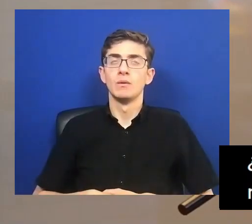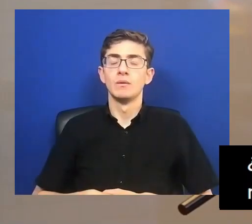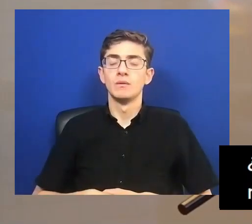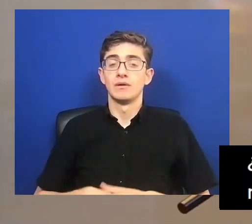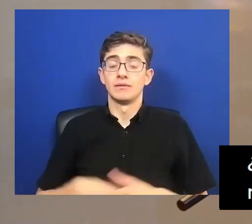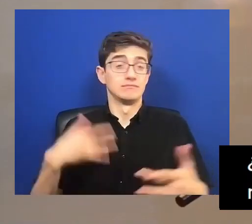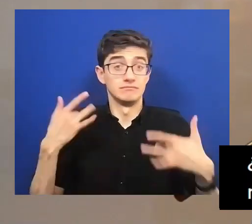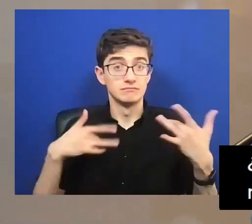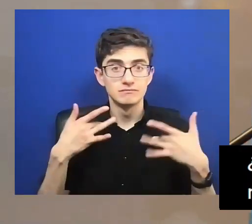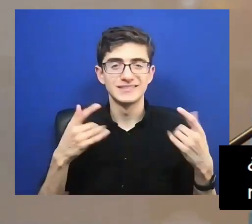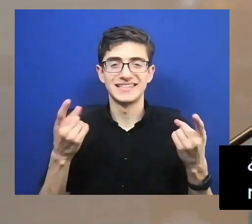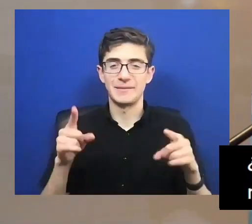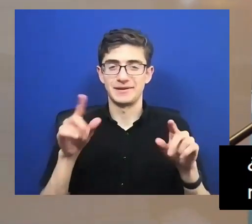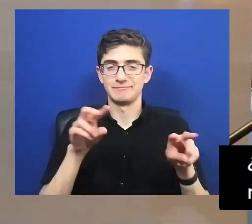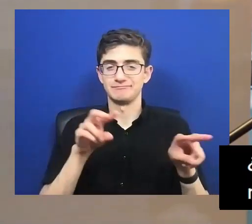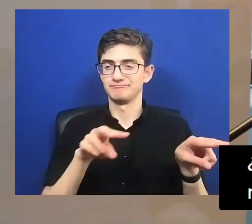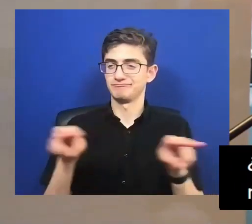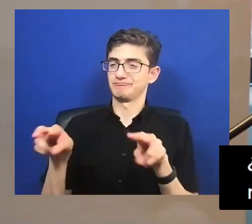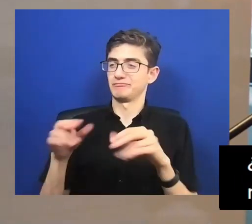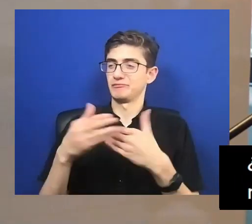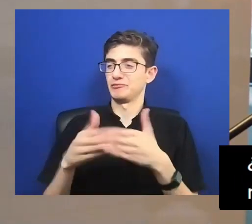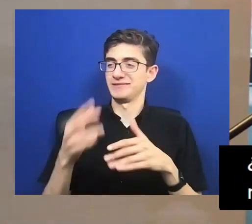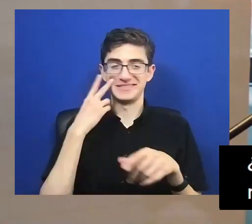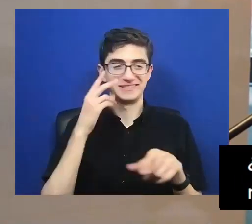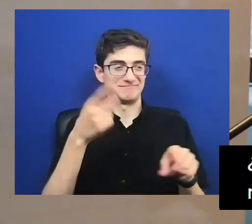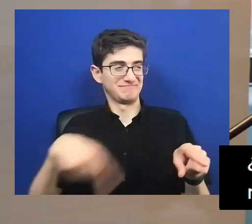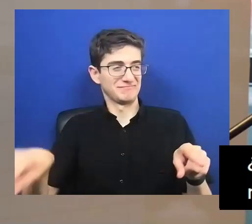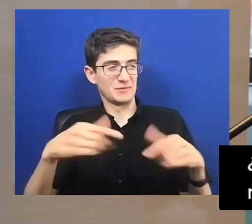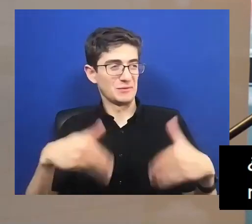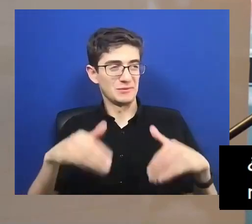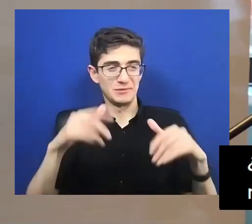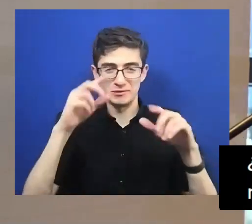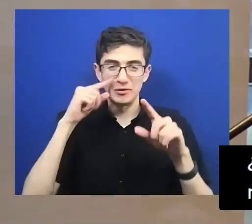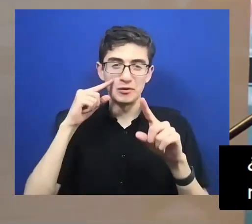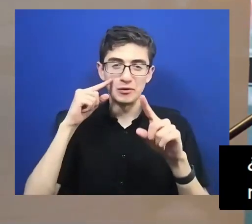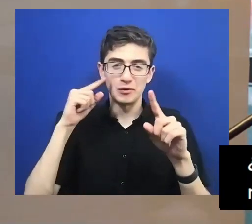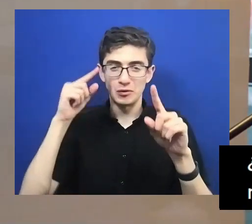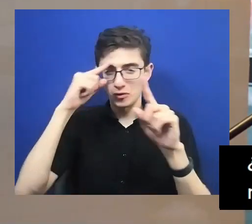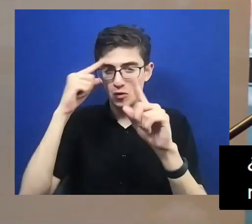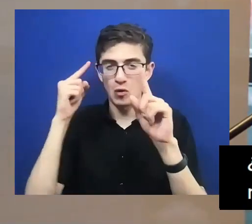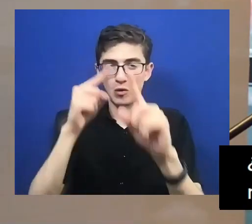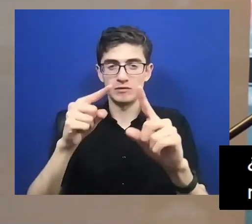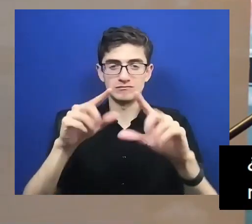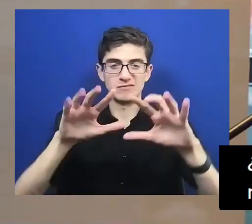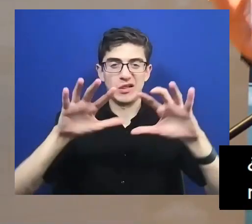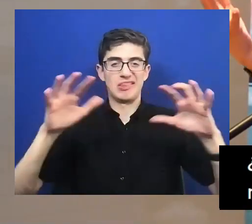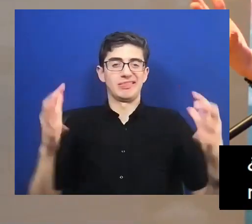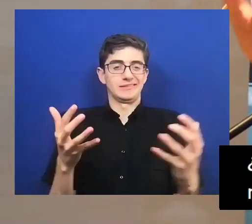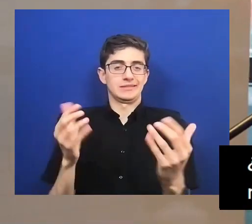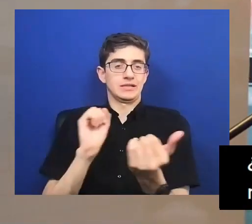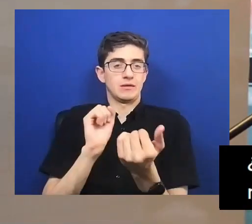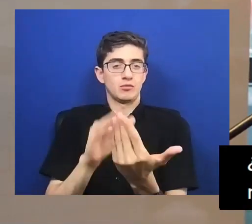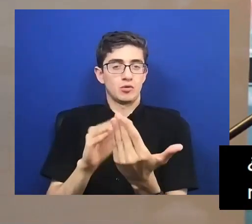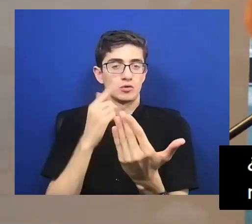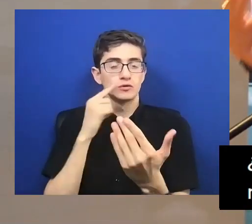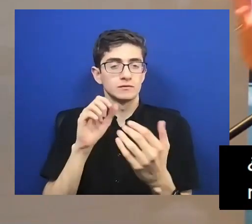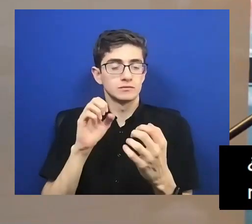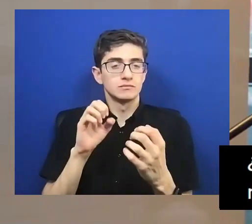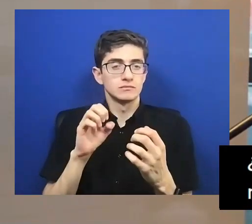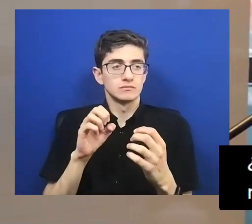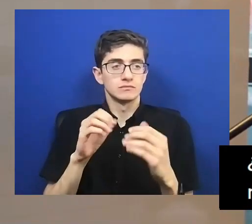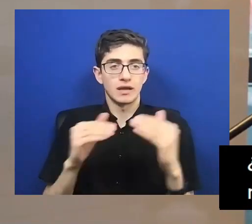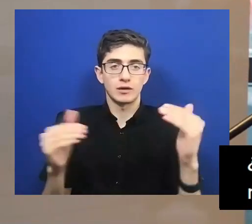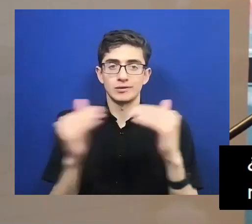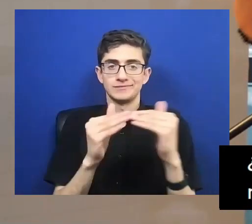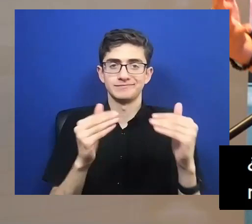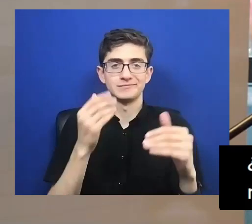is trying to have a holistic approach to digital equity, and hearing the framing of this conversation be economic development and affordable housing